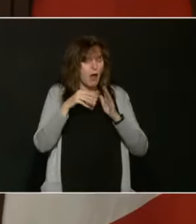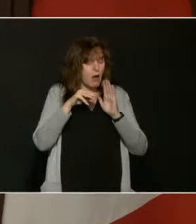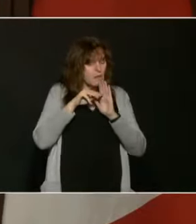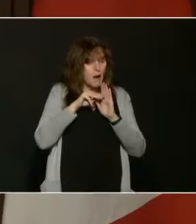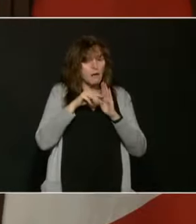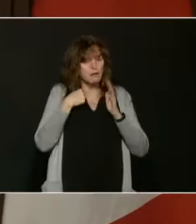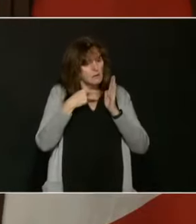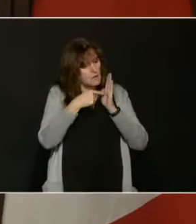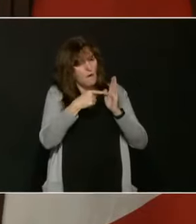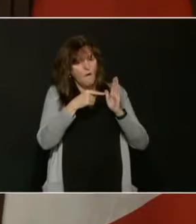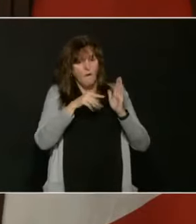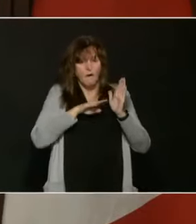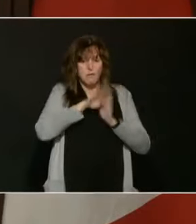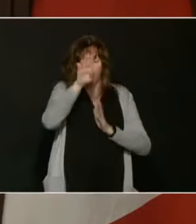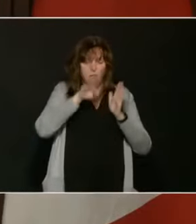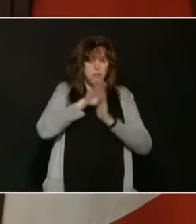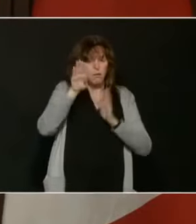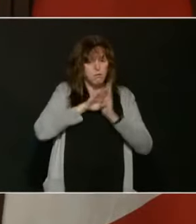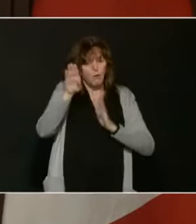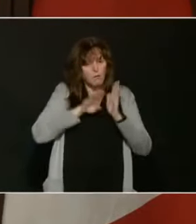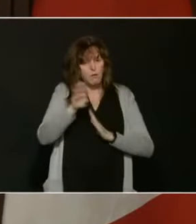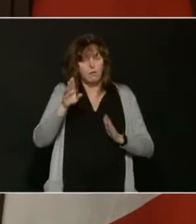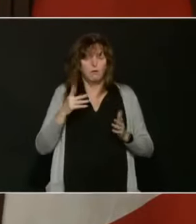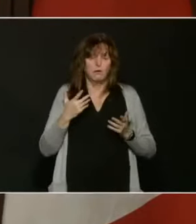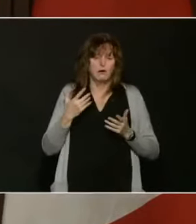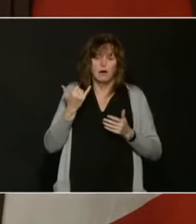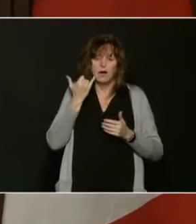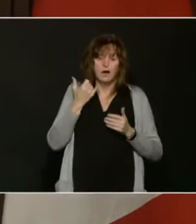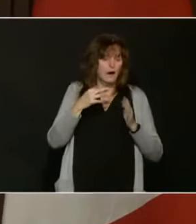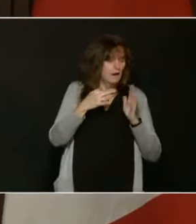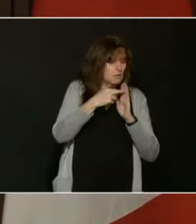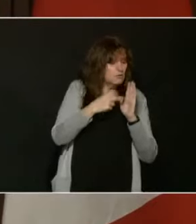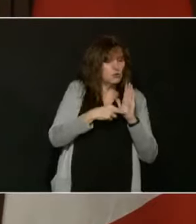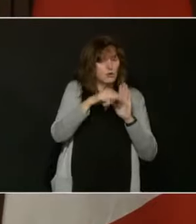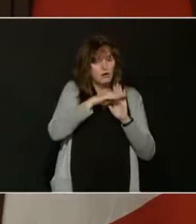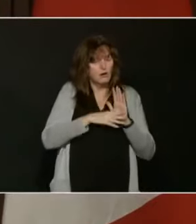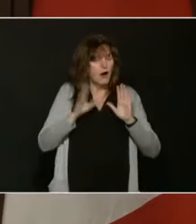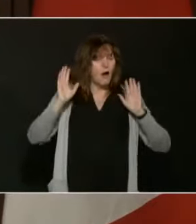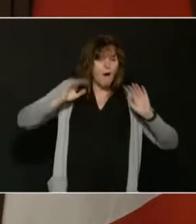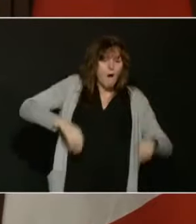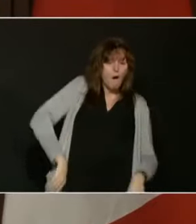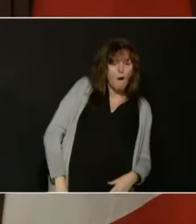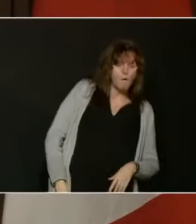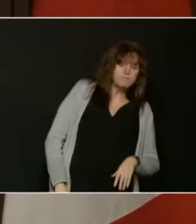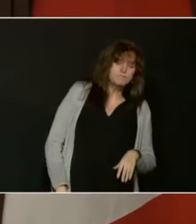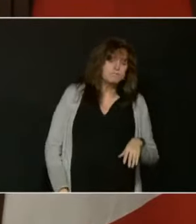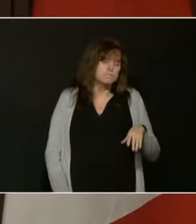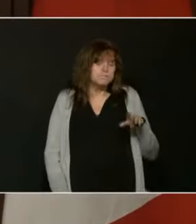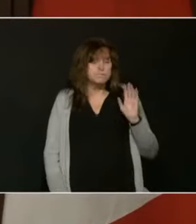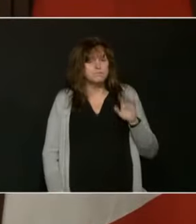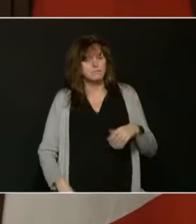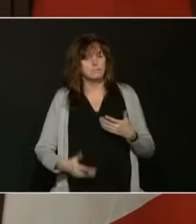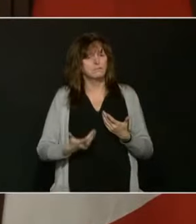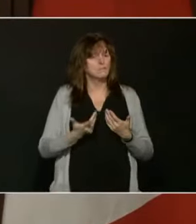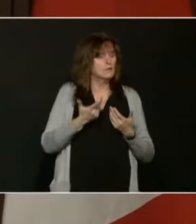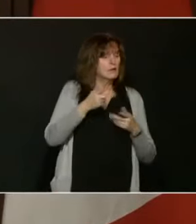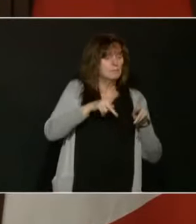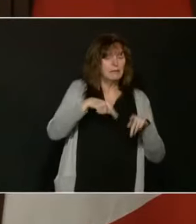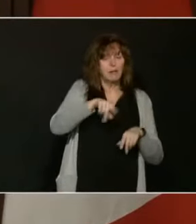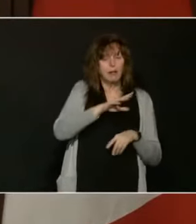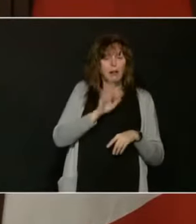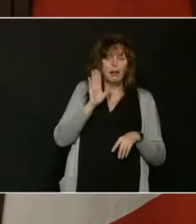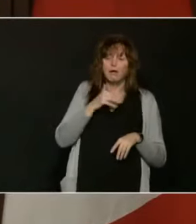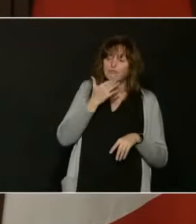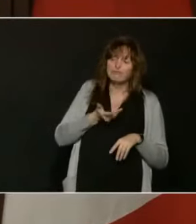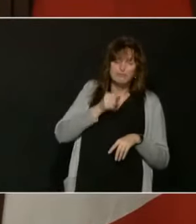were a combination of the high end estimate of the increased transmissibility, faster spread of the variants of concern right now across the